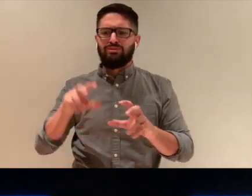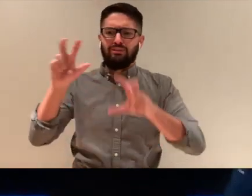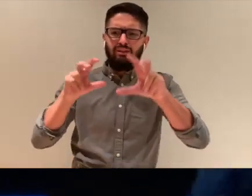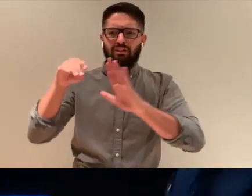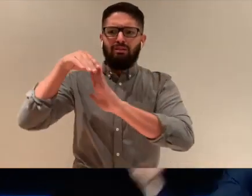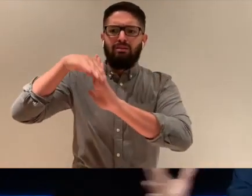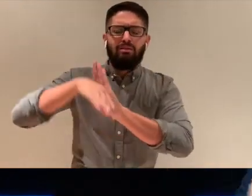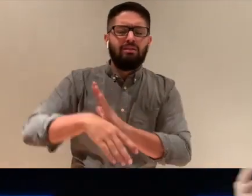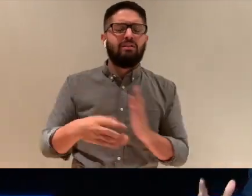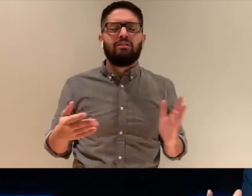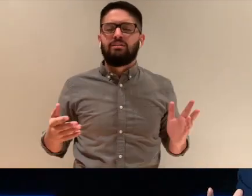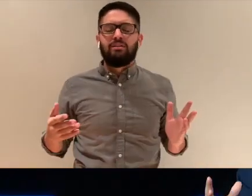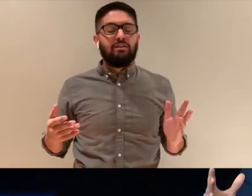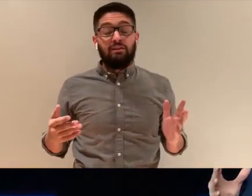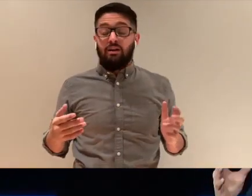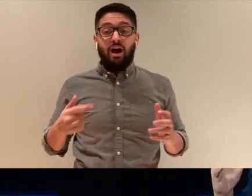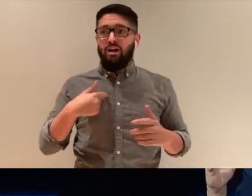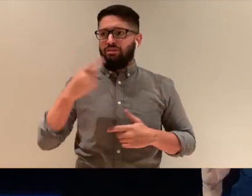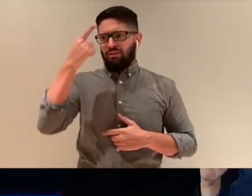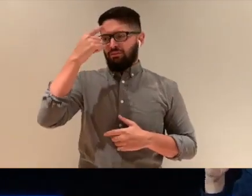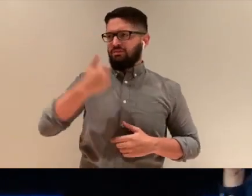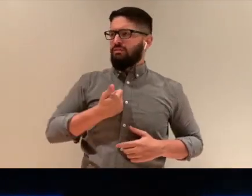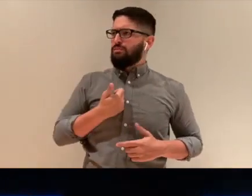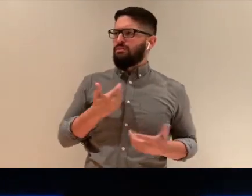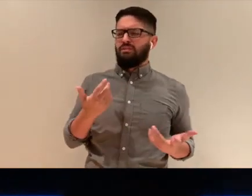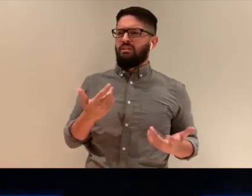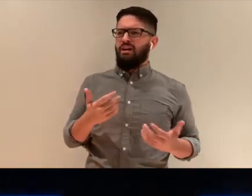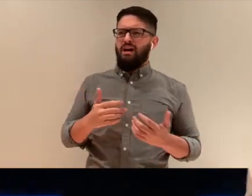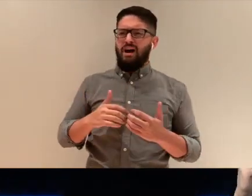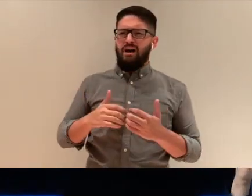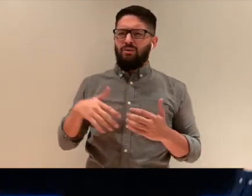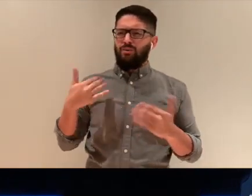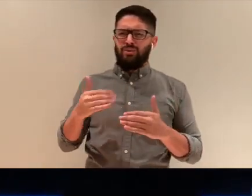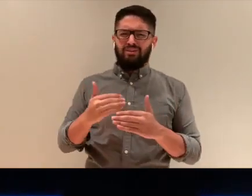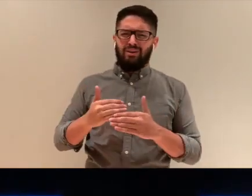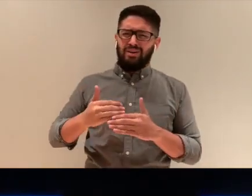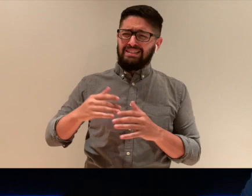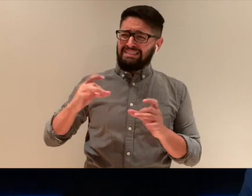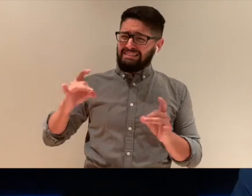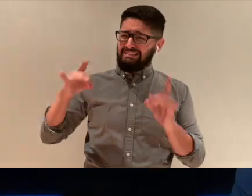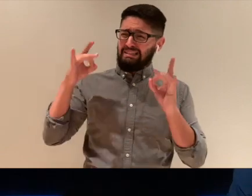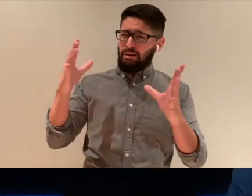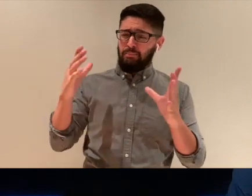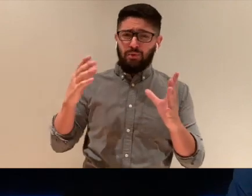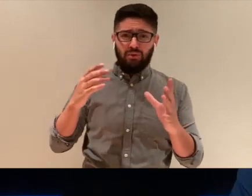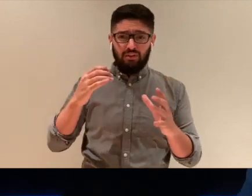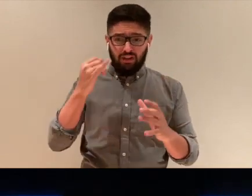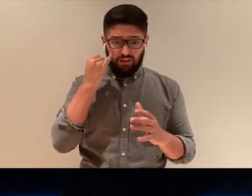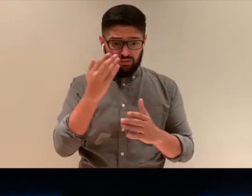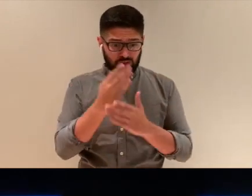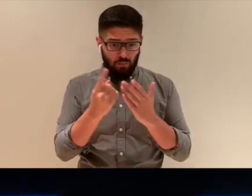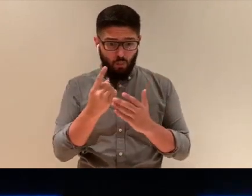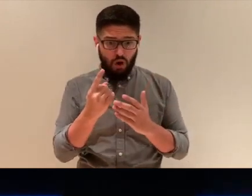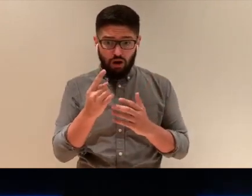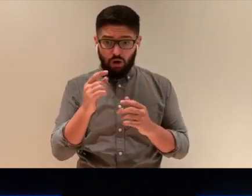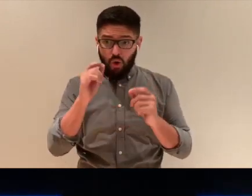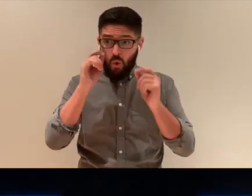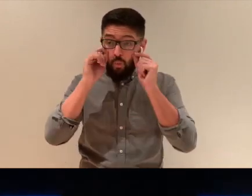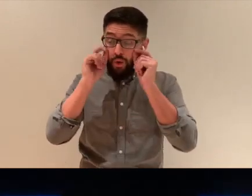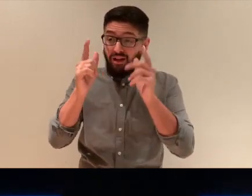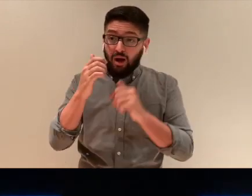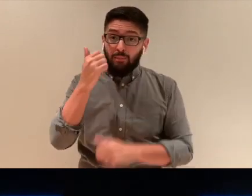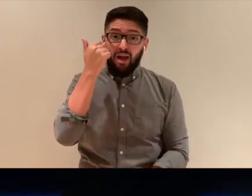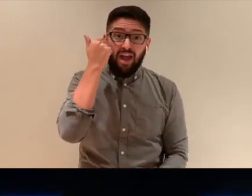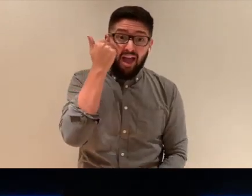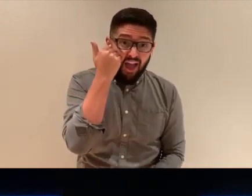financial markets and everything going on. And so I thought to myself, how terrible would it be for someone to wake